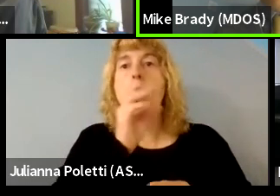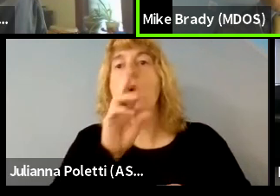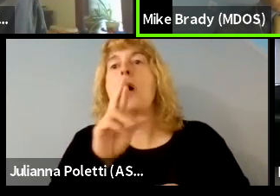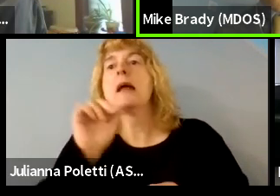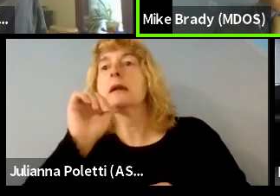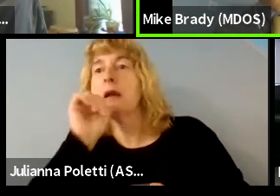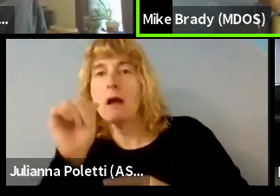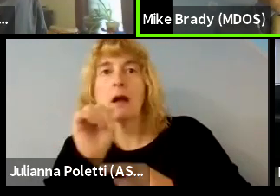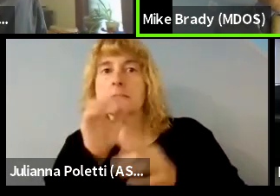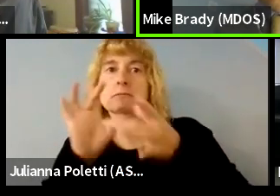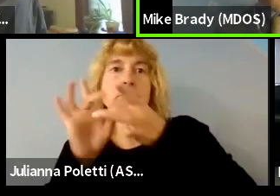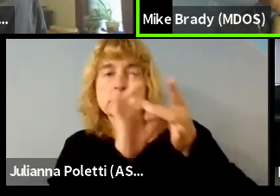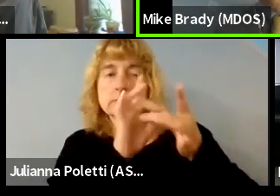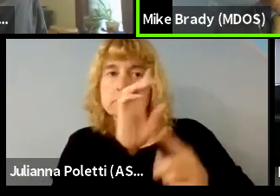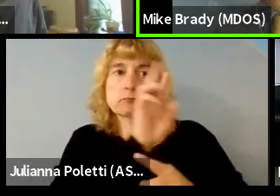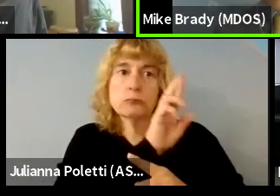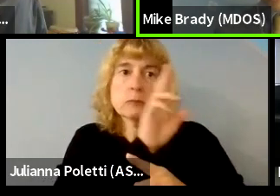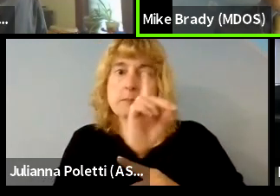that,